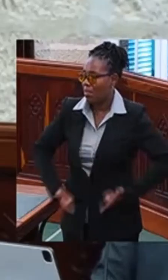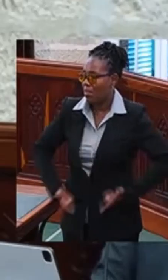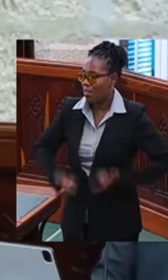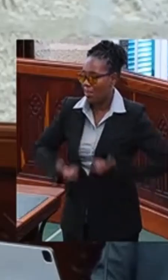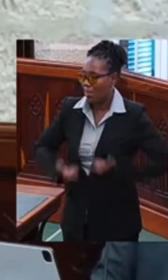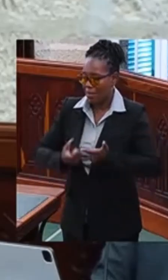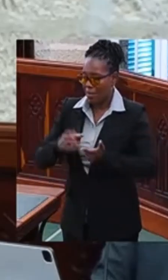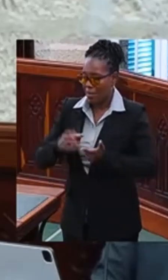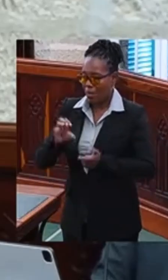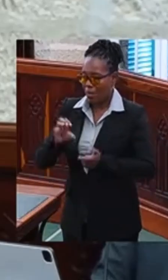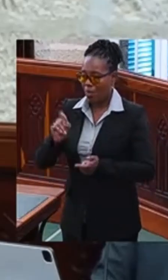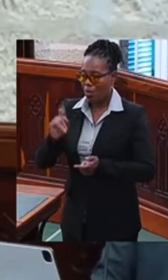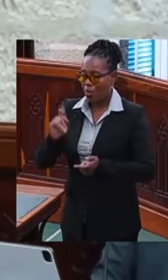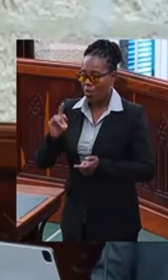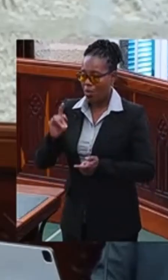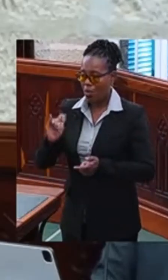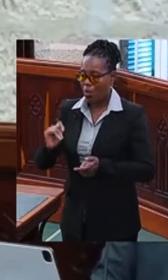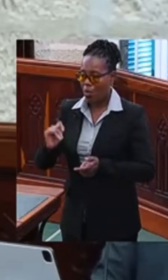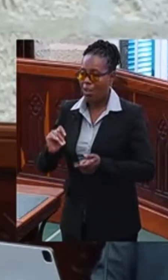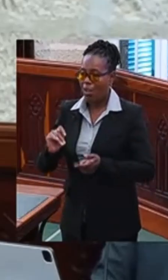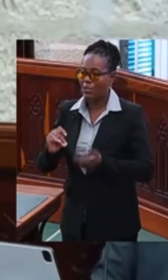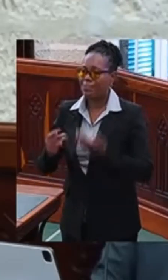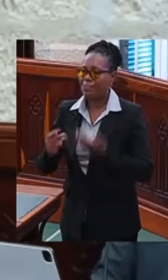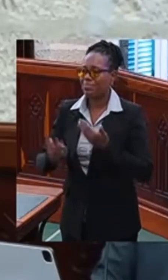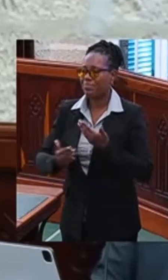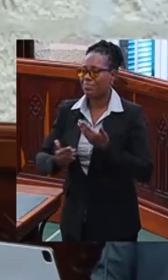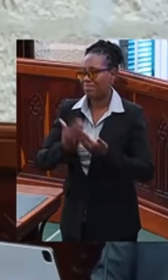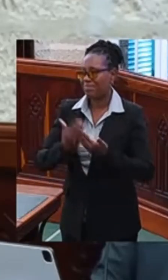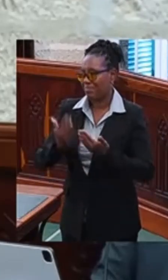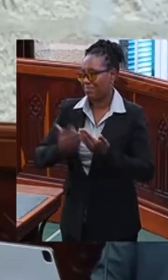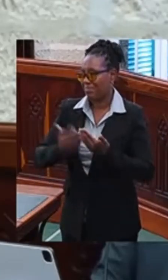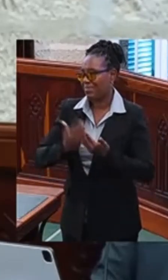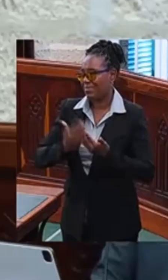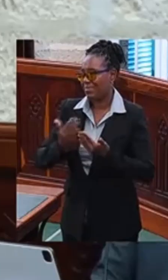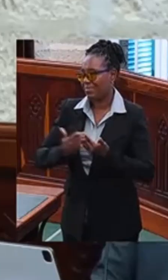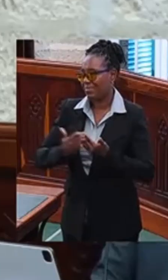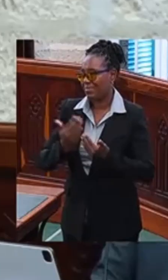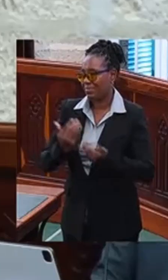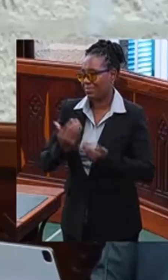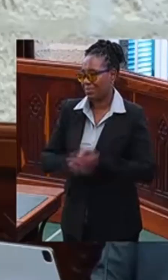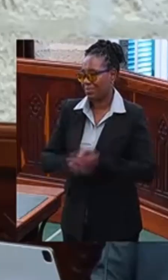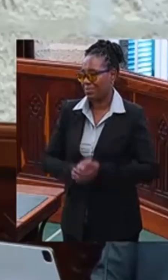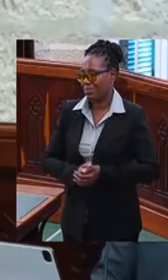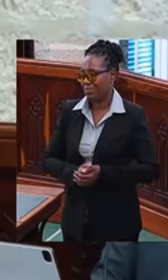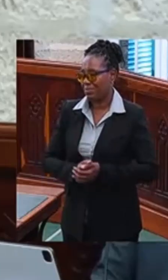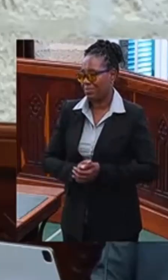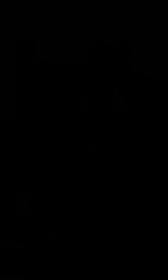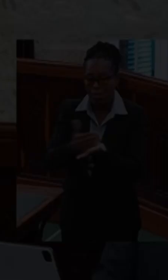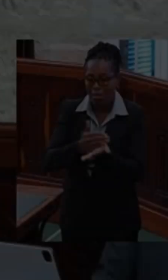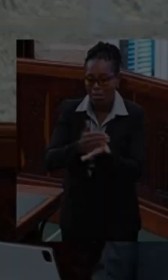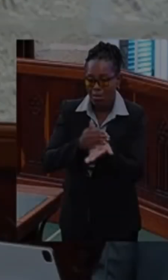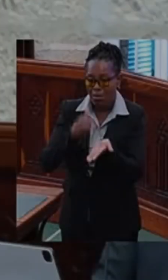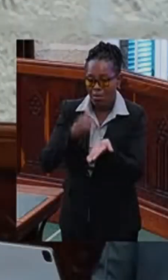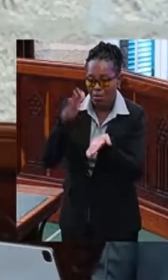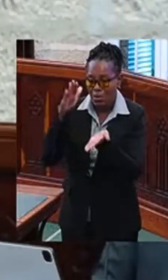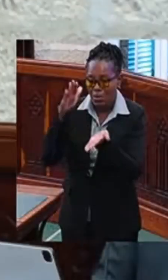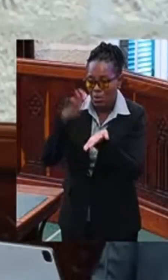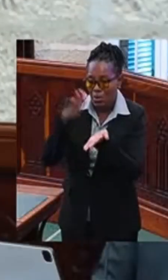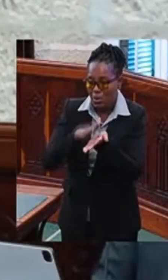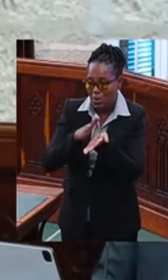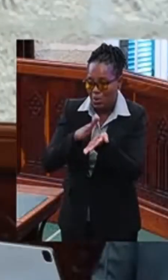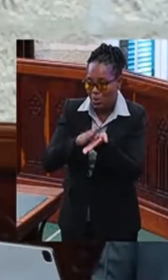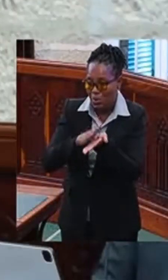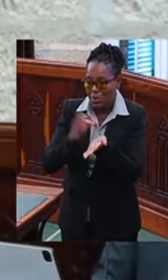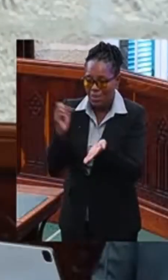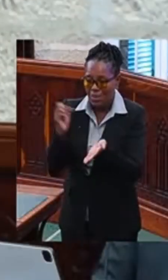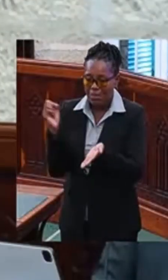East. As the Minister has indicated, government may have to revisit the budget depending on developments